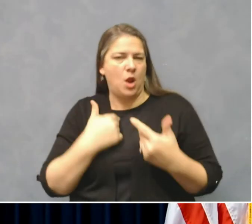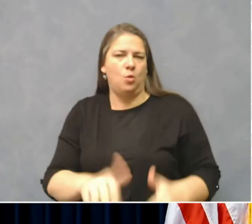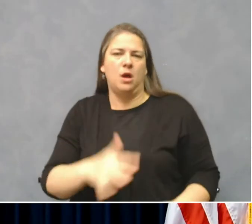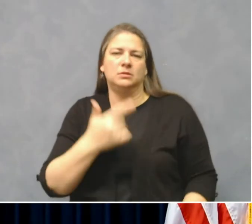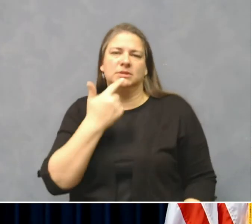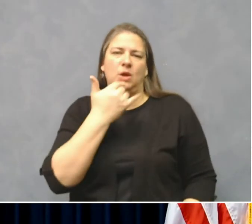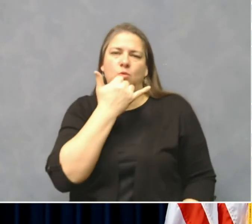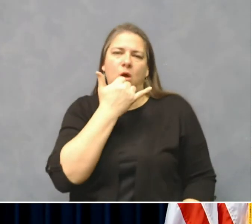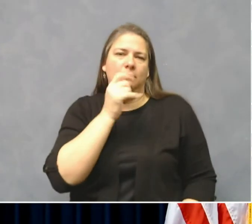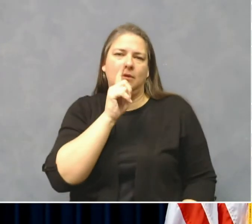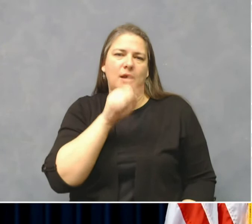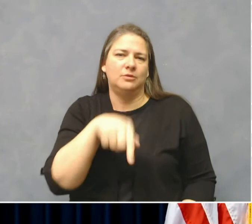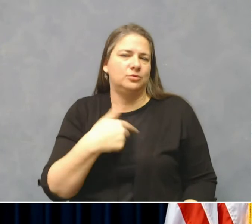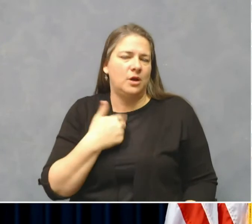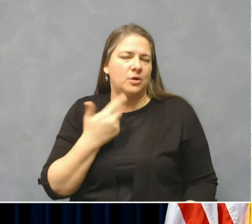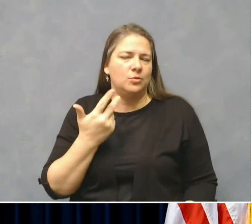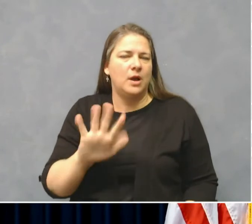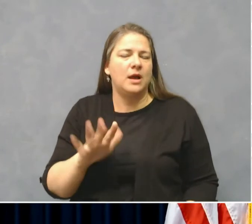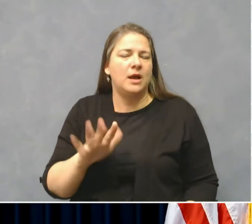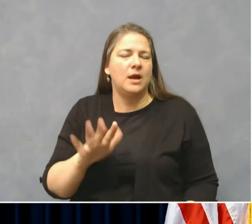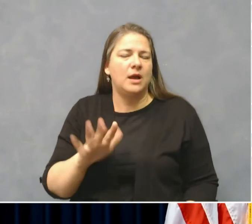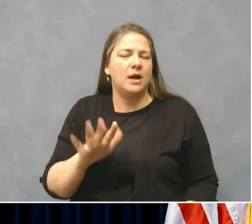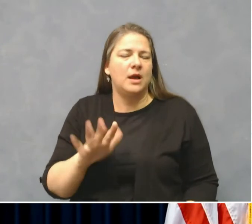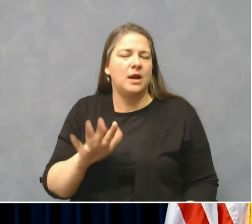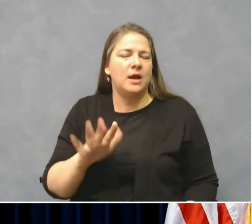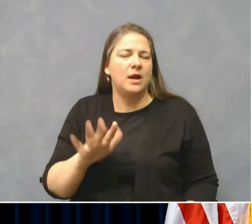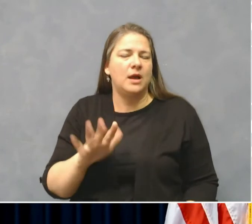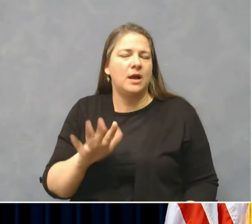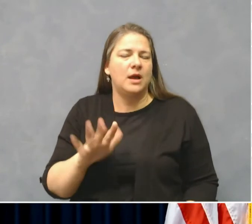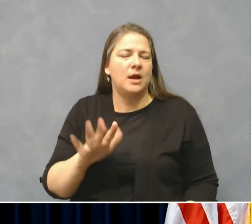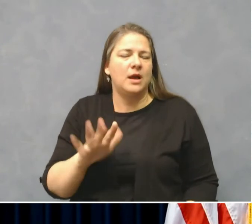It concerns us greatly because